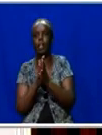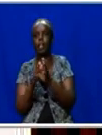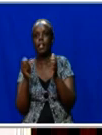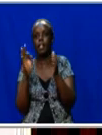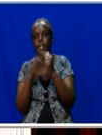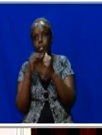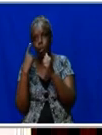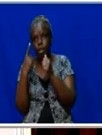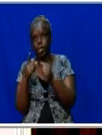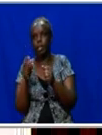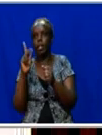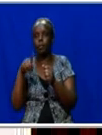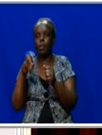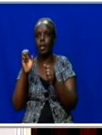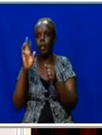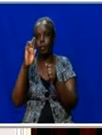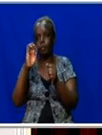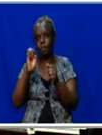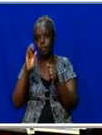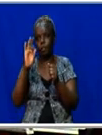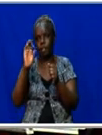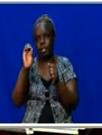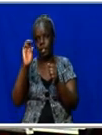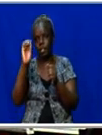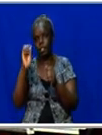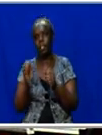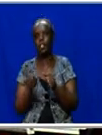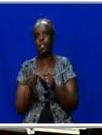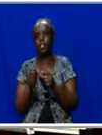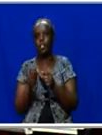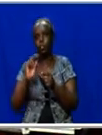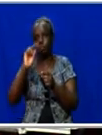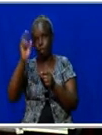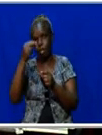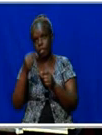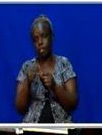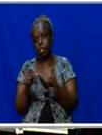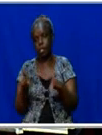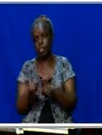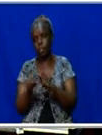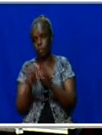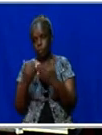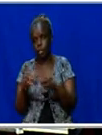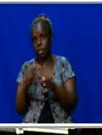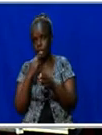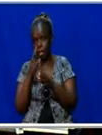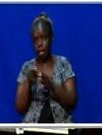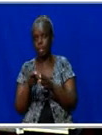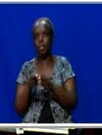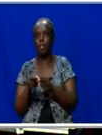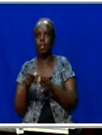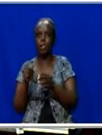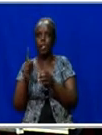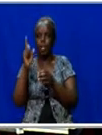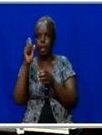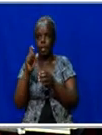perfect squares. In a similar way, these expressions can be perfect because x squared